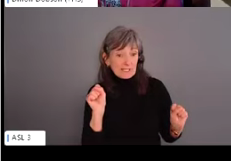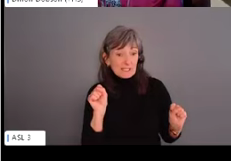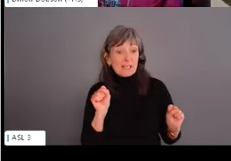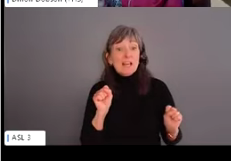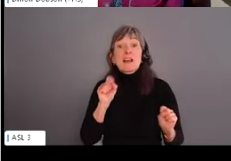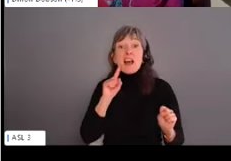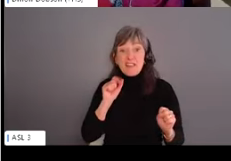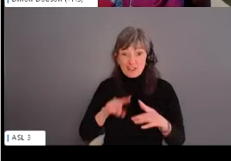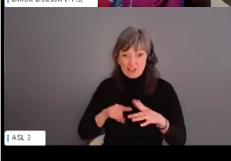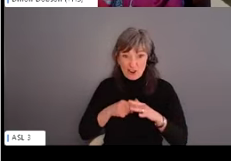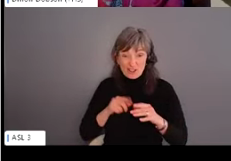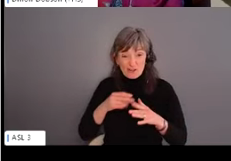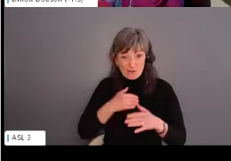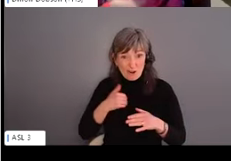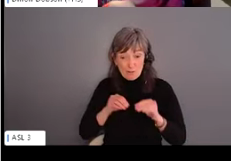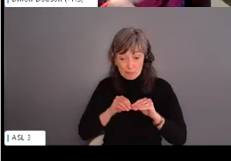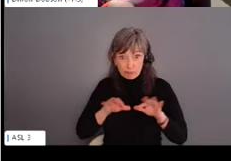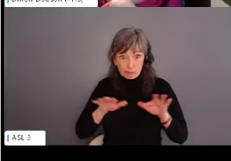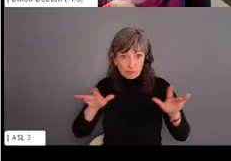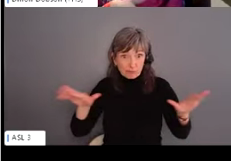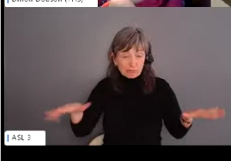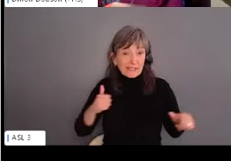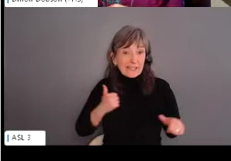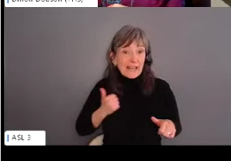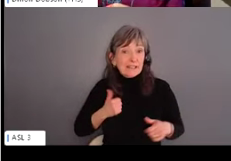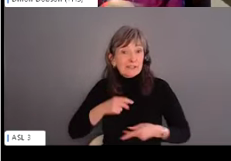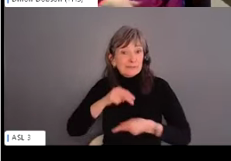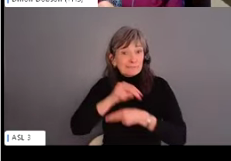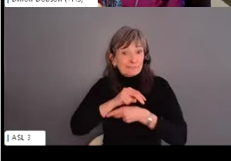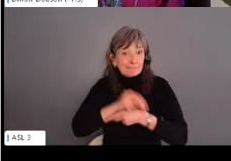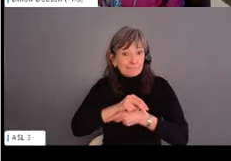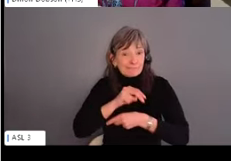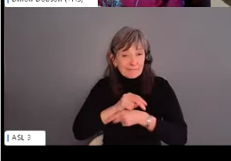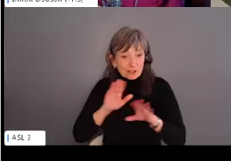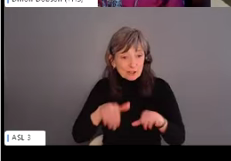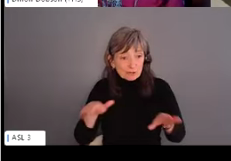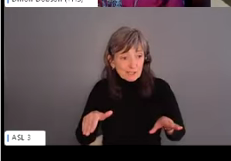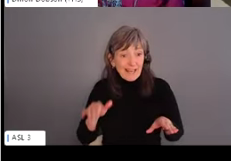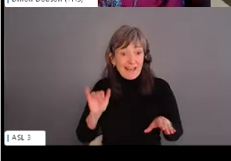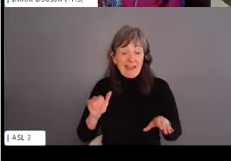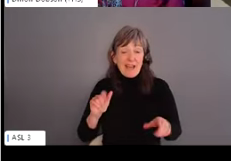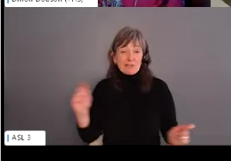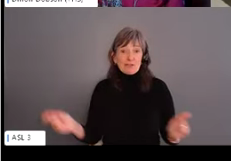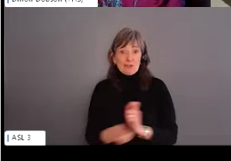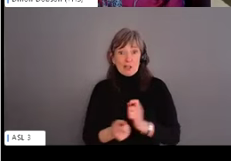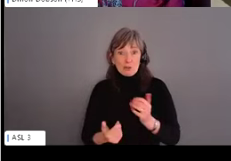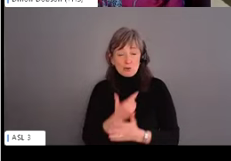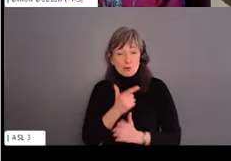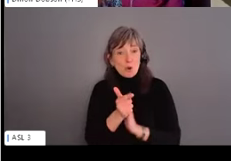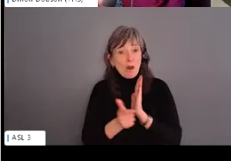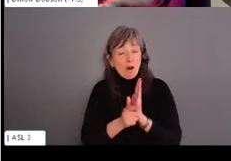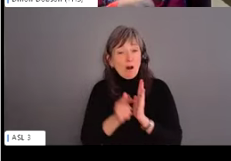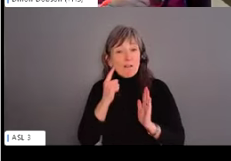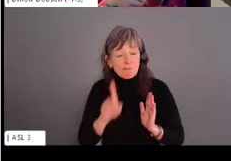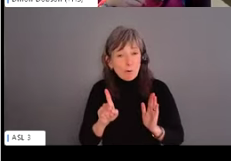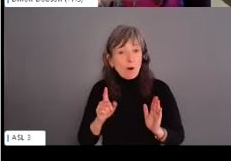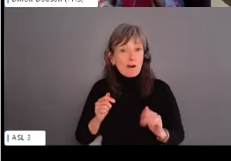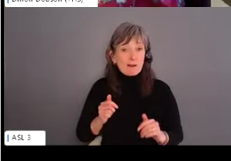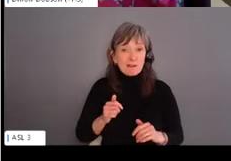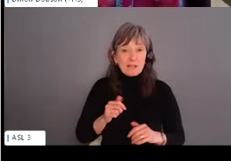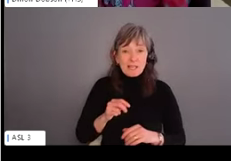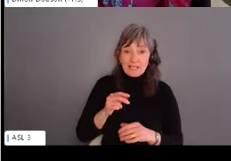country. And this revolutionized child welfare laws for the first time. And when this